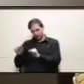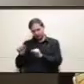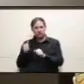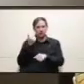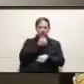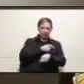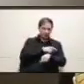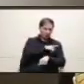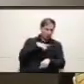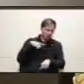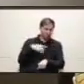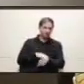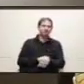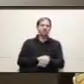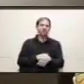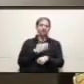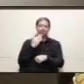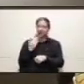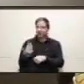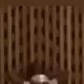for being long. Thank you.